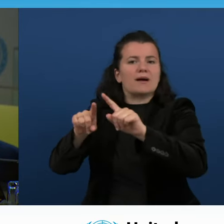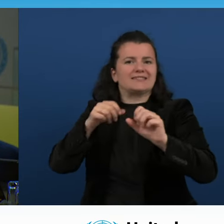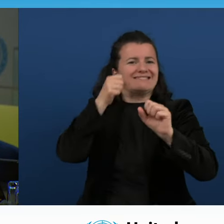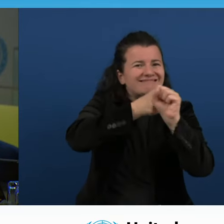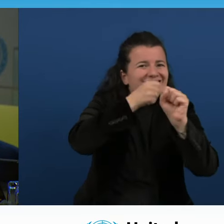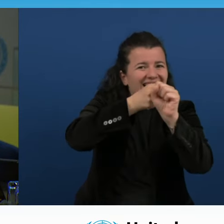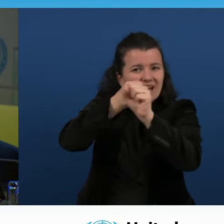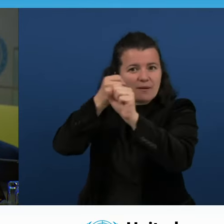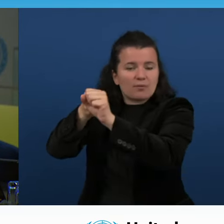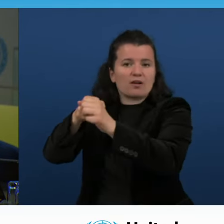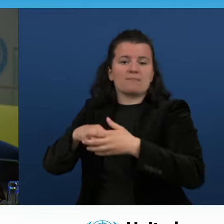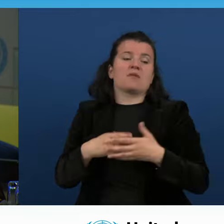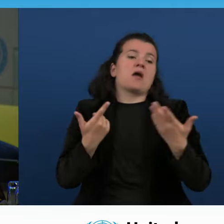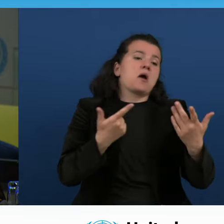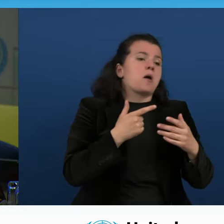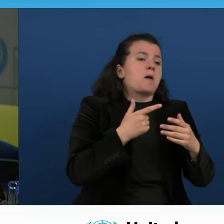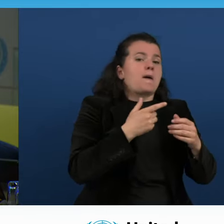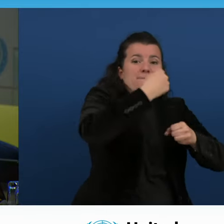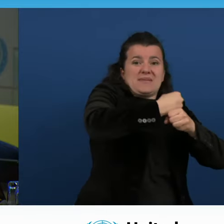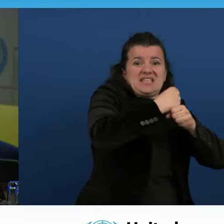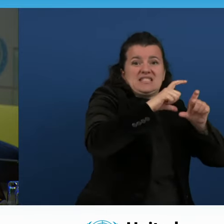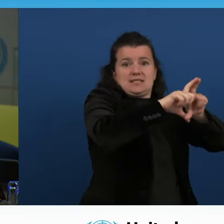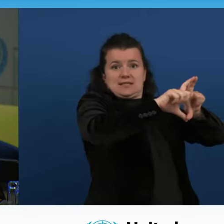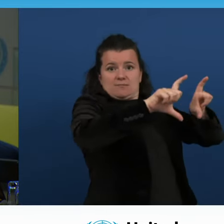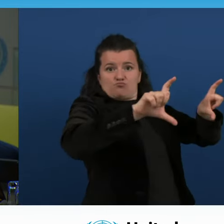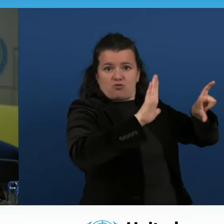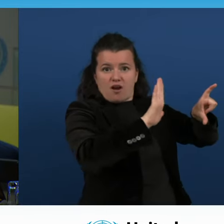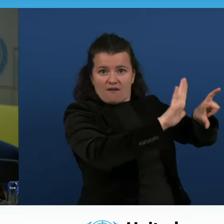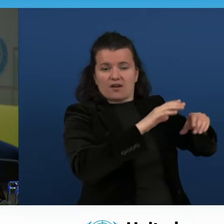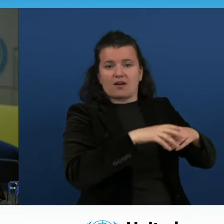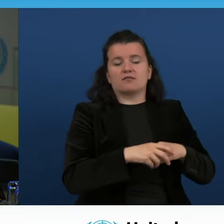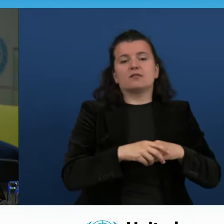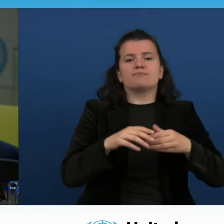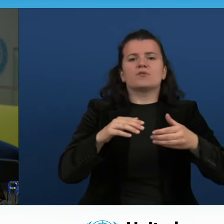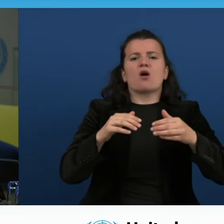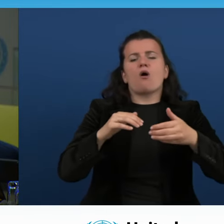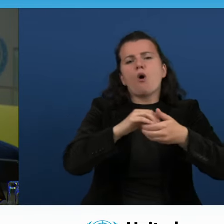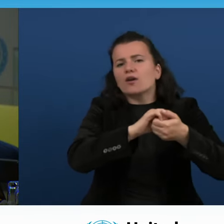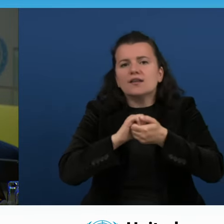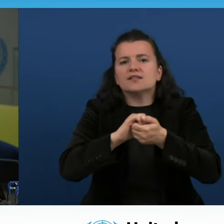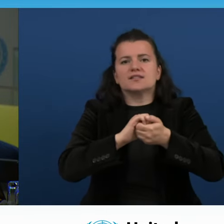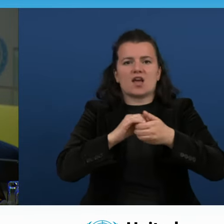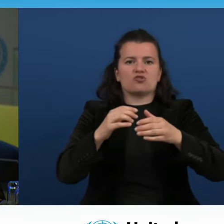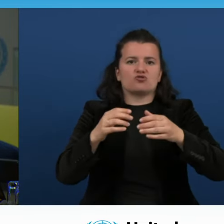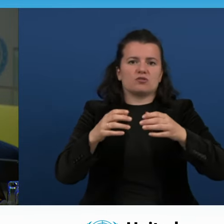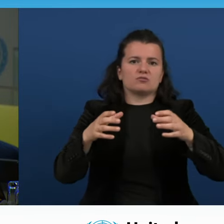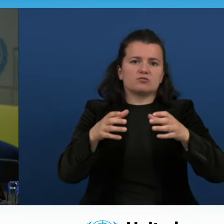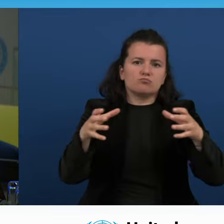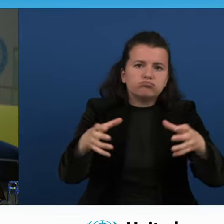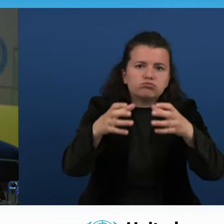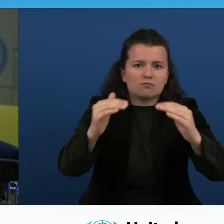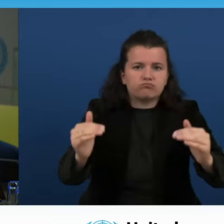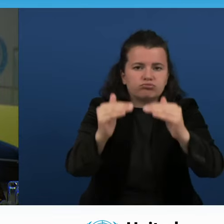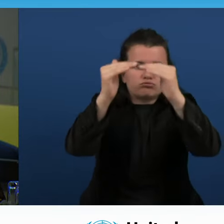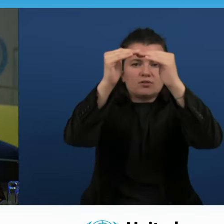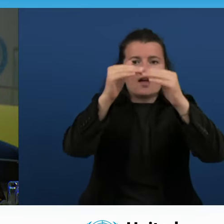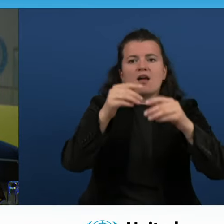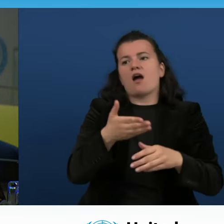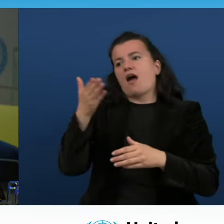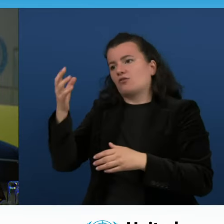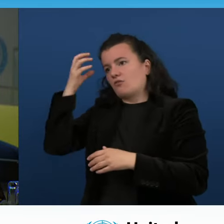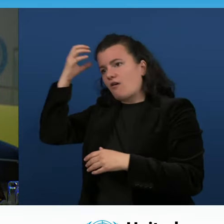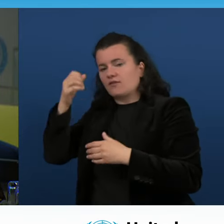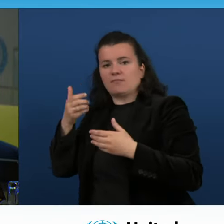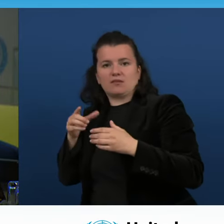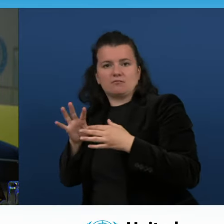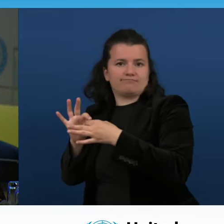sector, institutions, as well as the civil society, and helps basically bring internet access to 1 billion people by